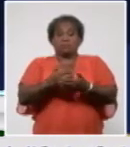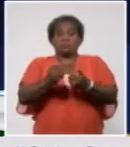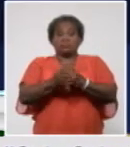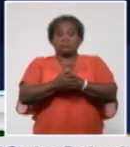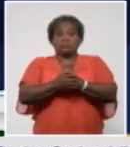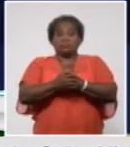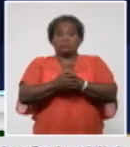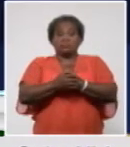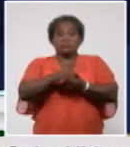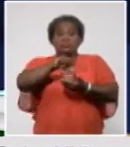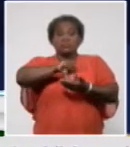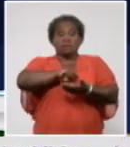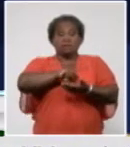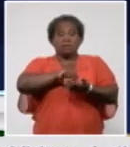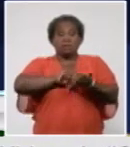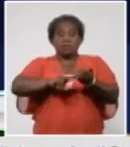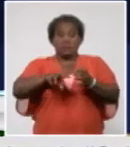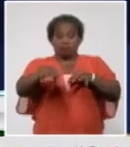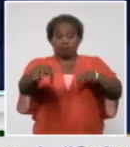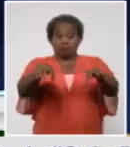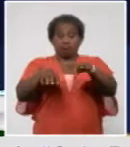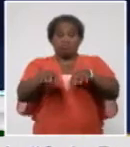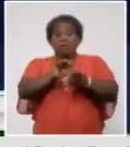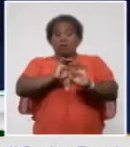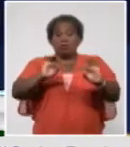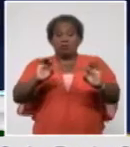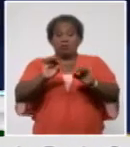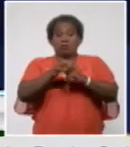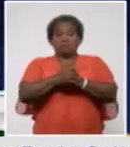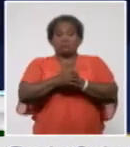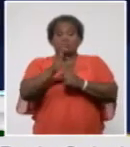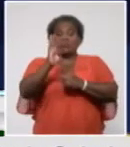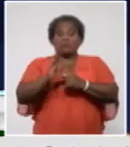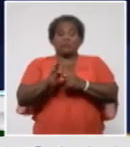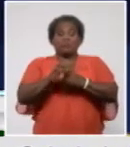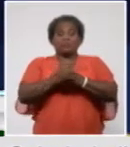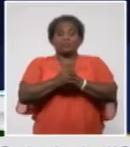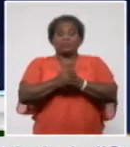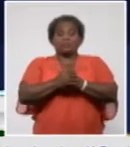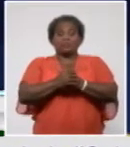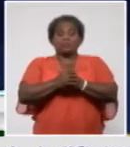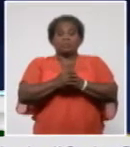558 samples were processed in the Genetic Engineering and Biotechnology Lab,